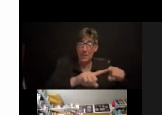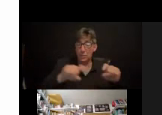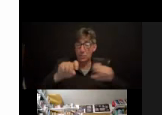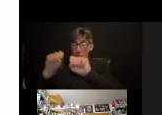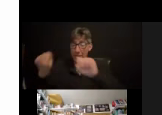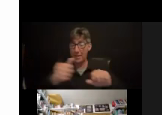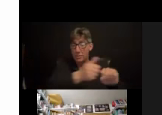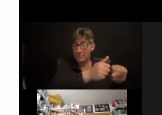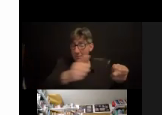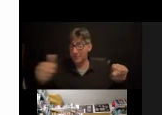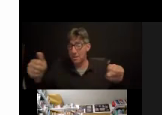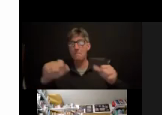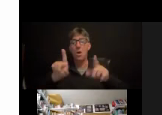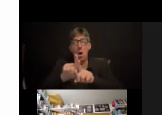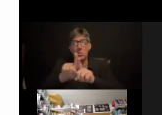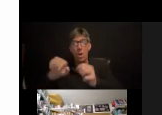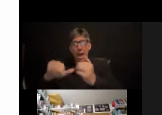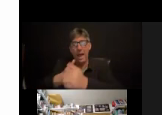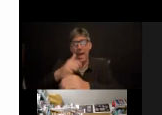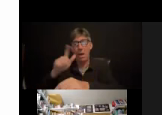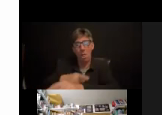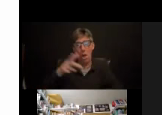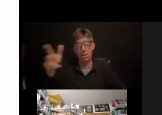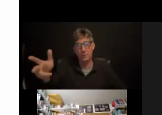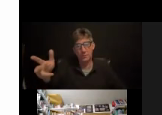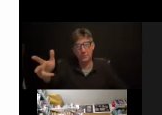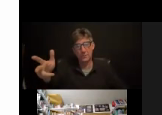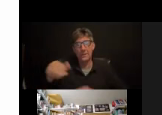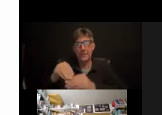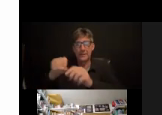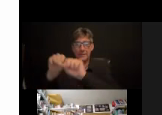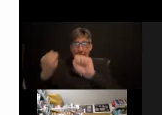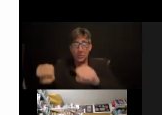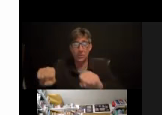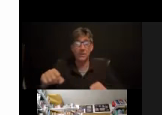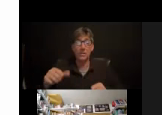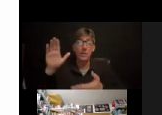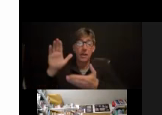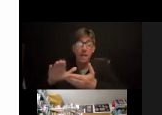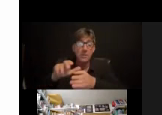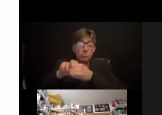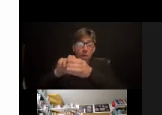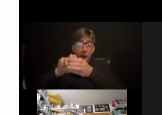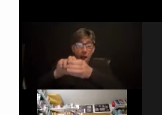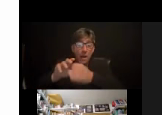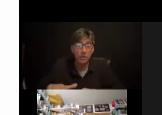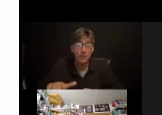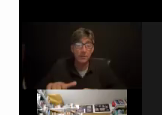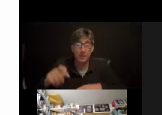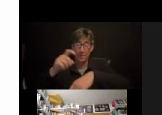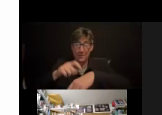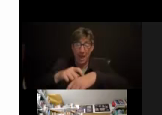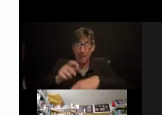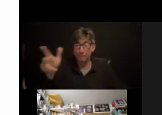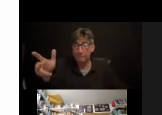long the train is sitting in a station, which we call dwell time. With fewer riders, the time trains have been spending in stations